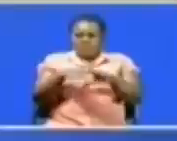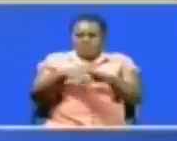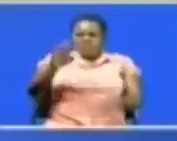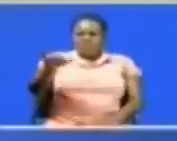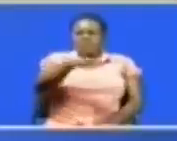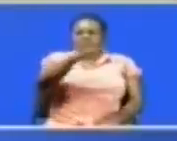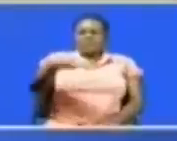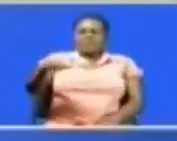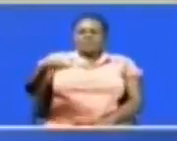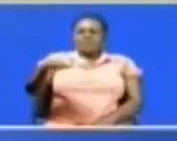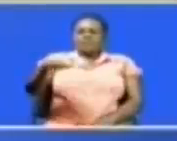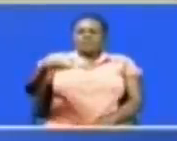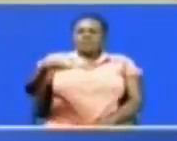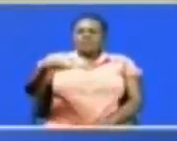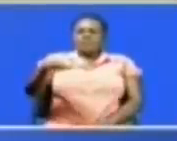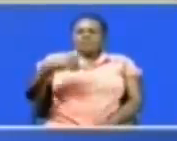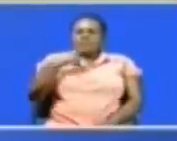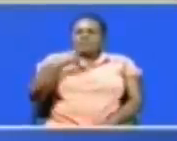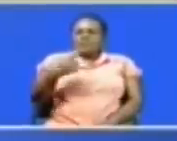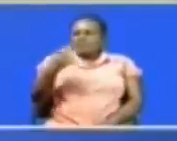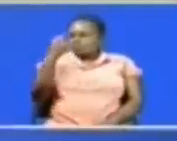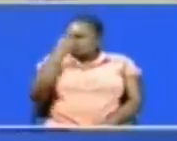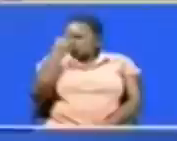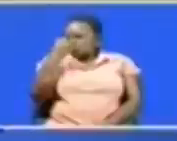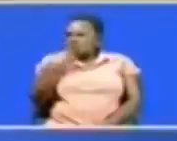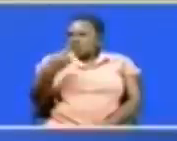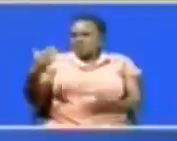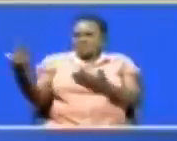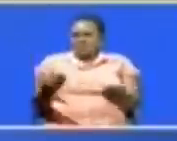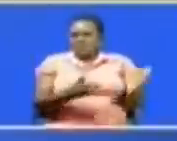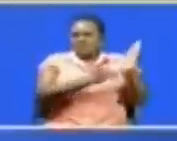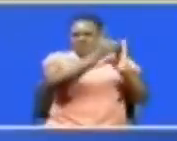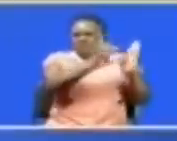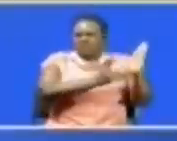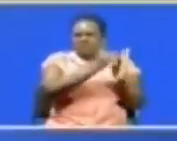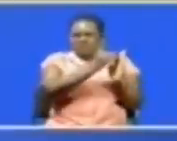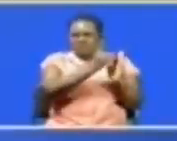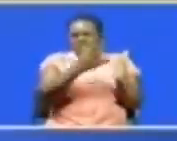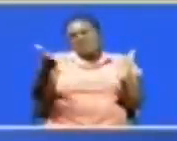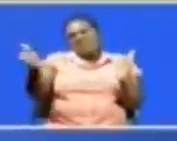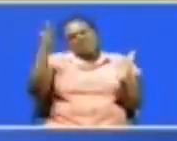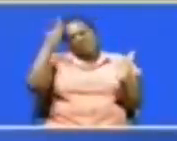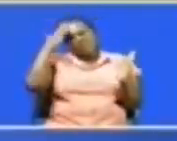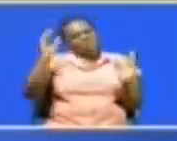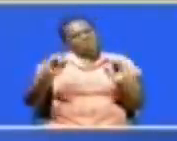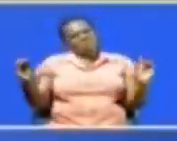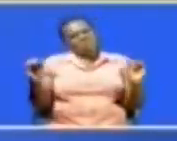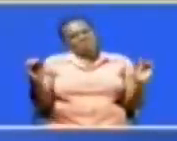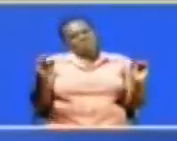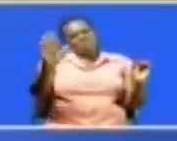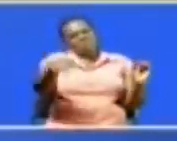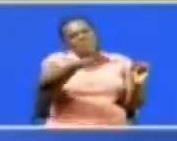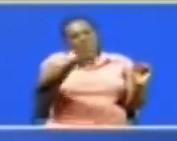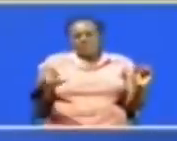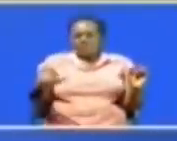go around with, say, the deputy president claiming he has brought maendeleo. Those people do not know what they're in parliament to